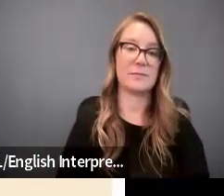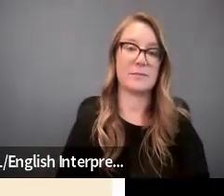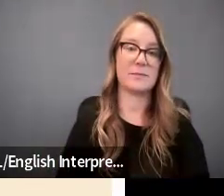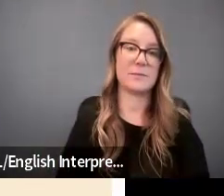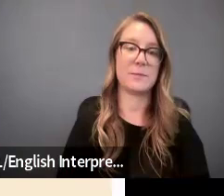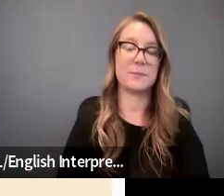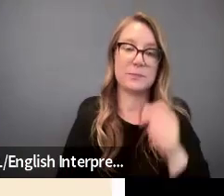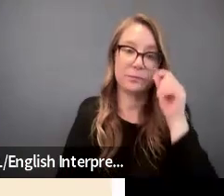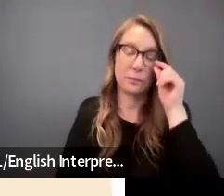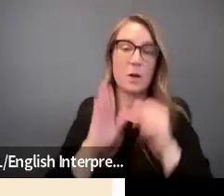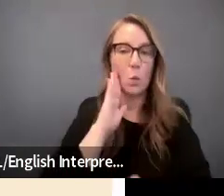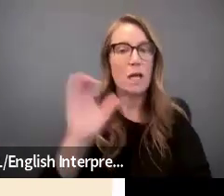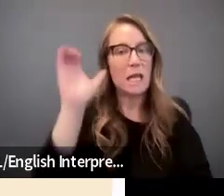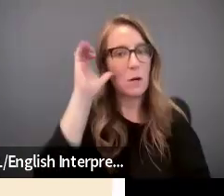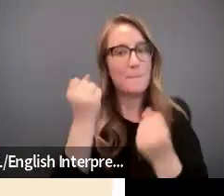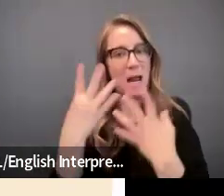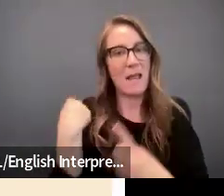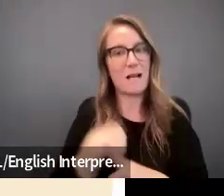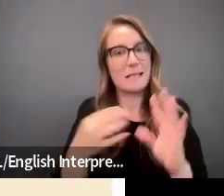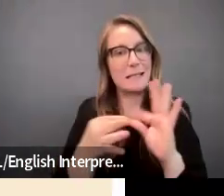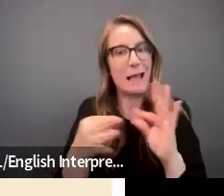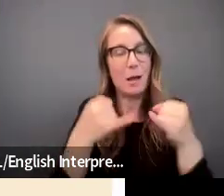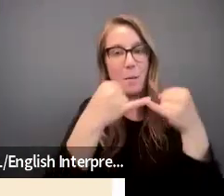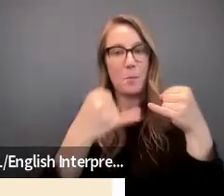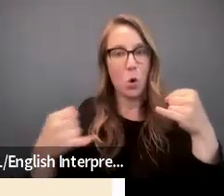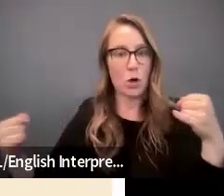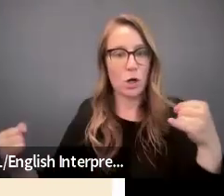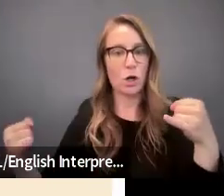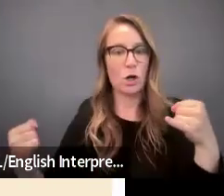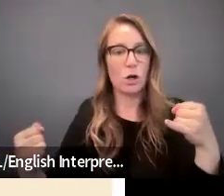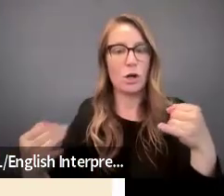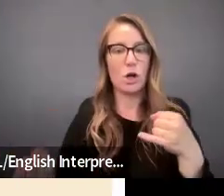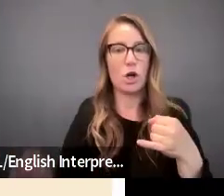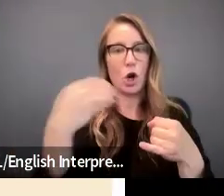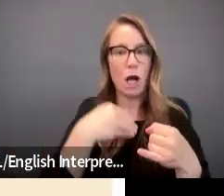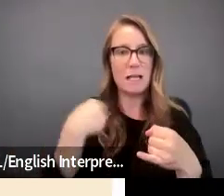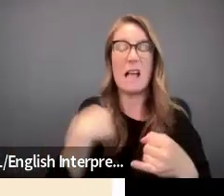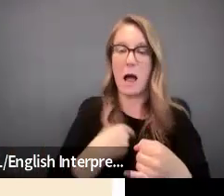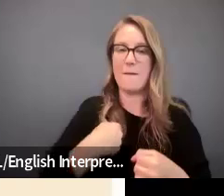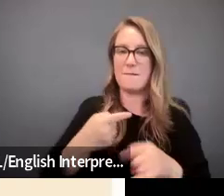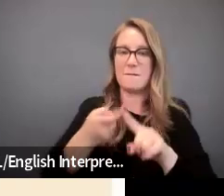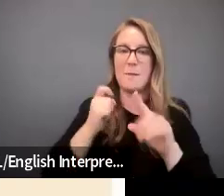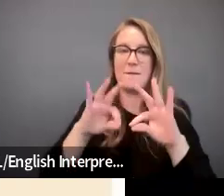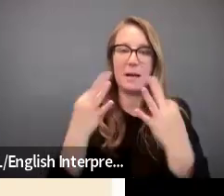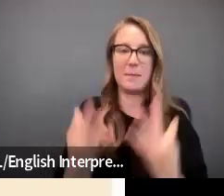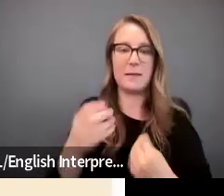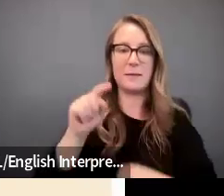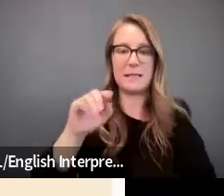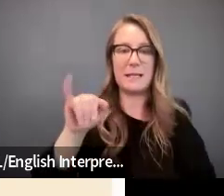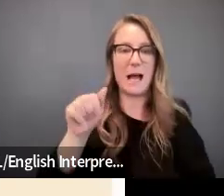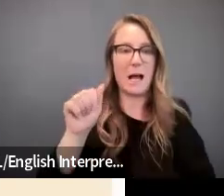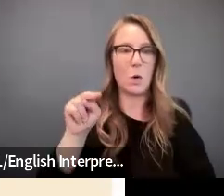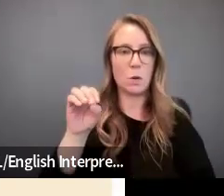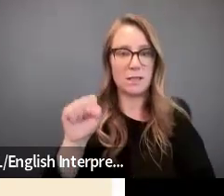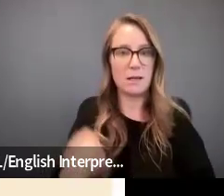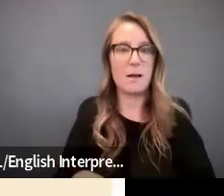And something that you'll hear a lot of us say is the border crossed us, like my family. I come from a family of Tejanos.